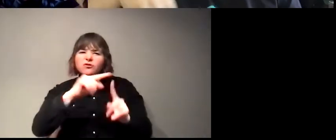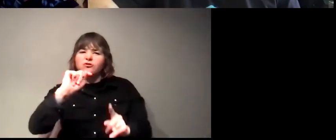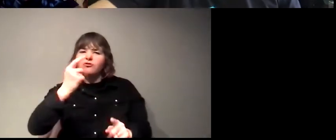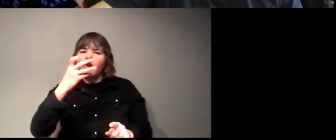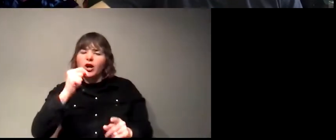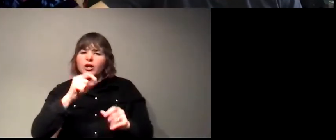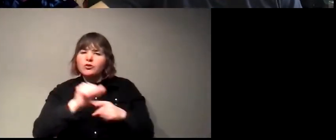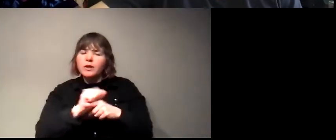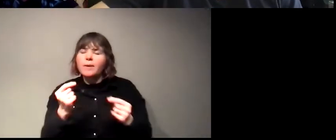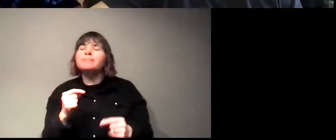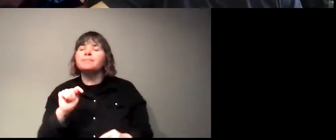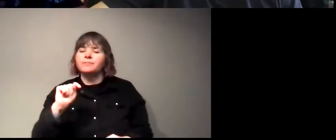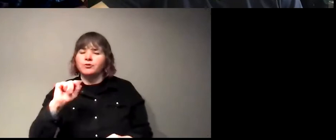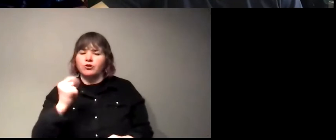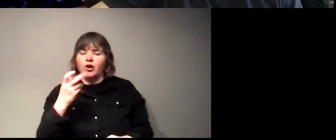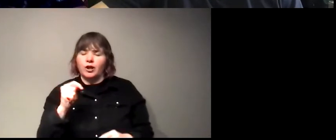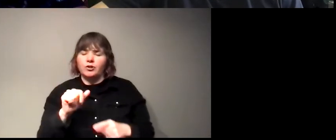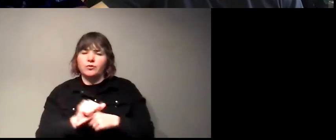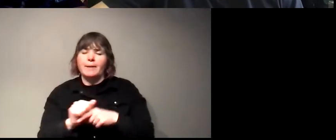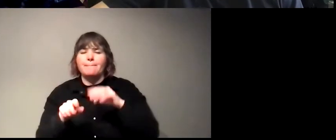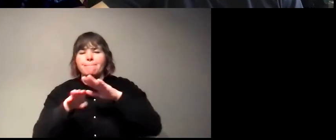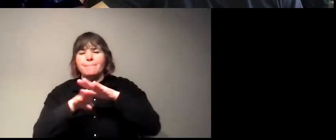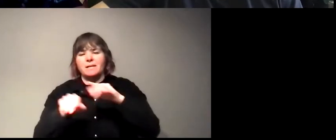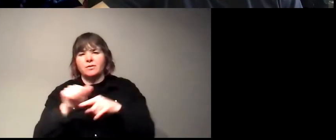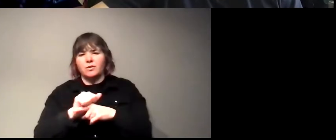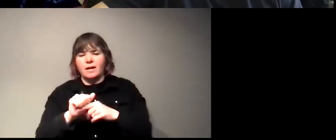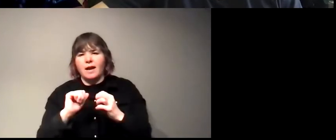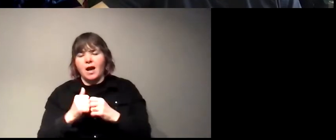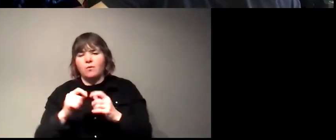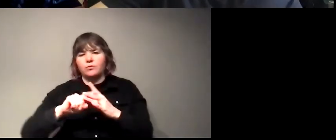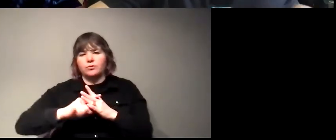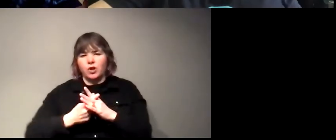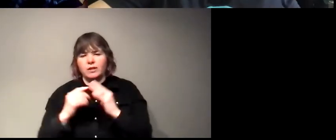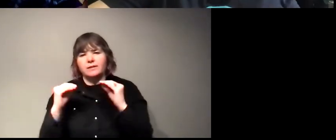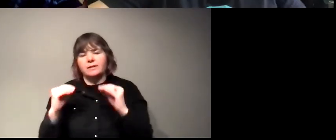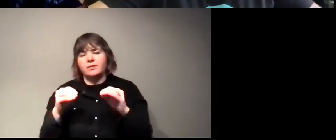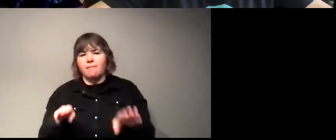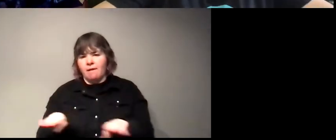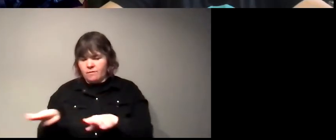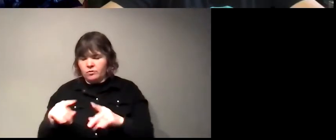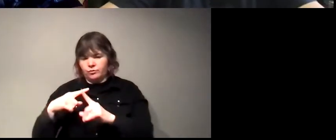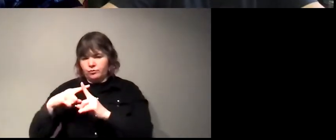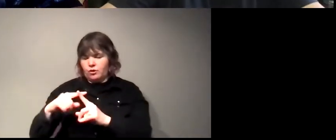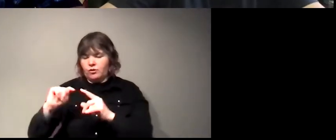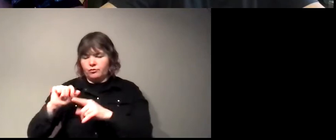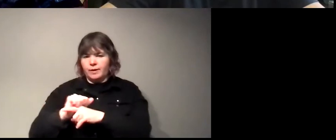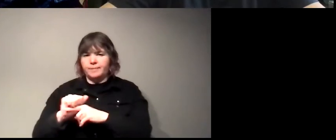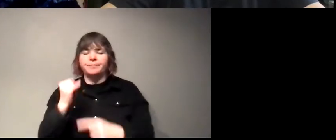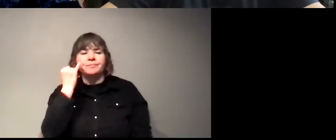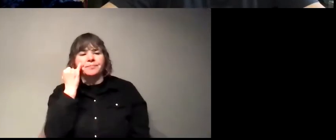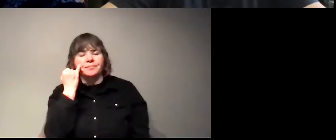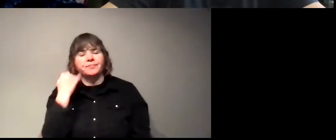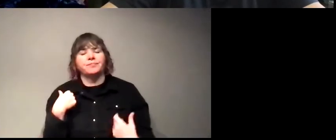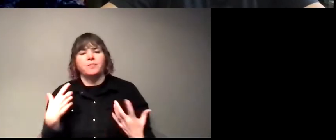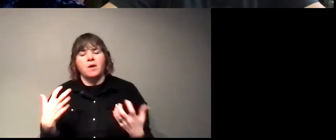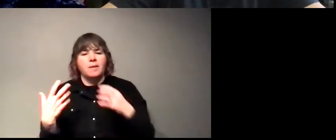Yeah. Target training is like basic training. It's like the way you start out teaching behaviors. So if I were to want